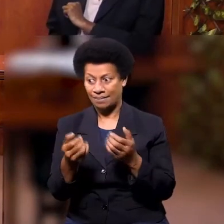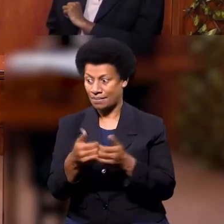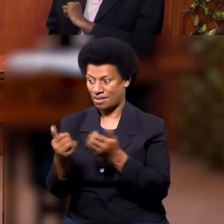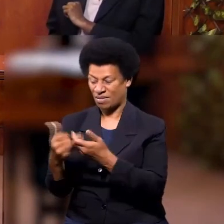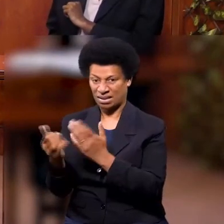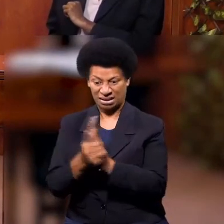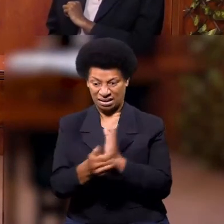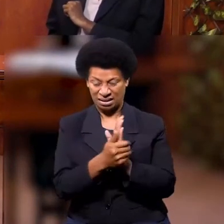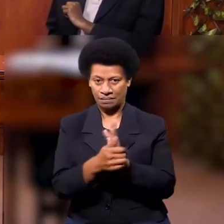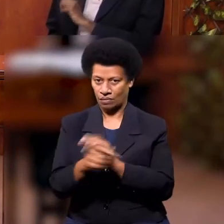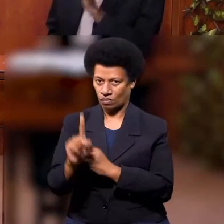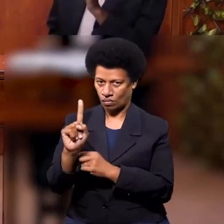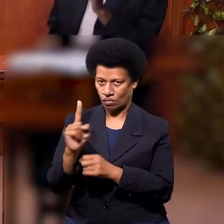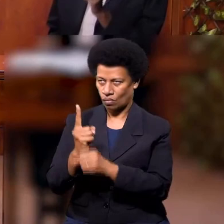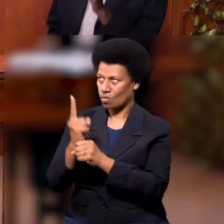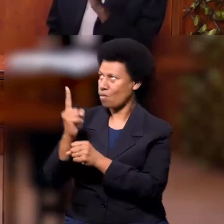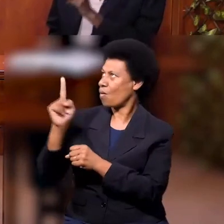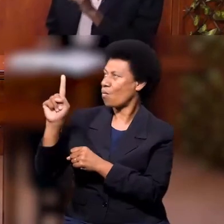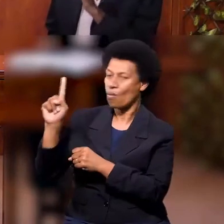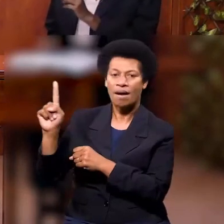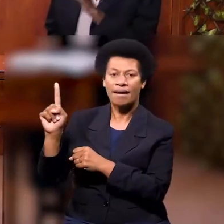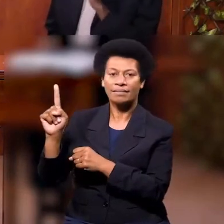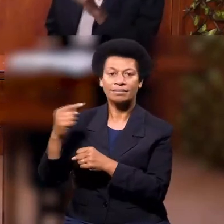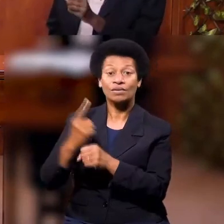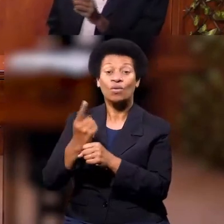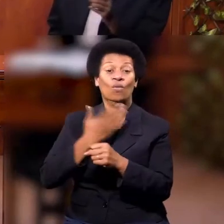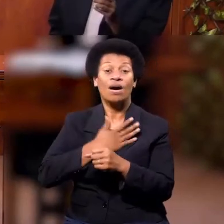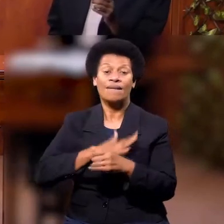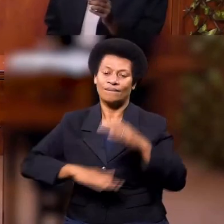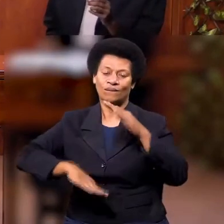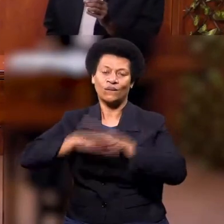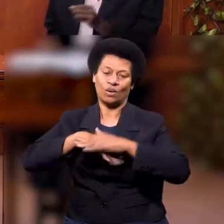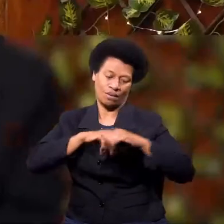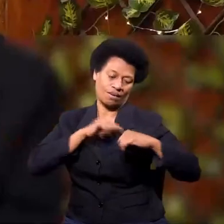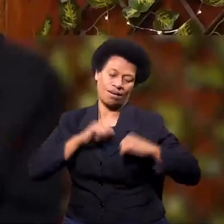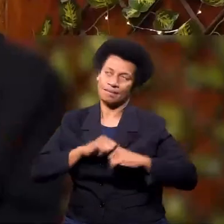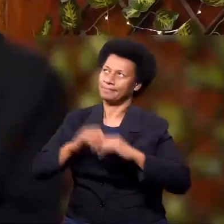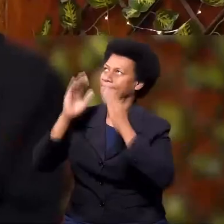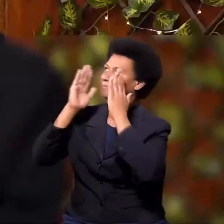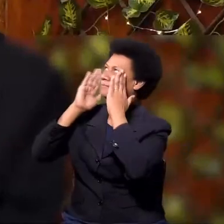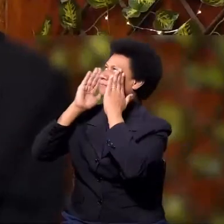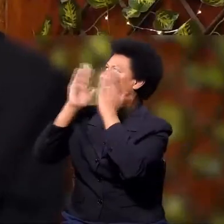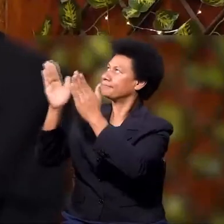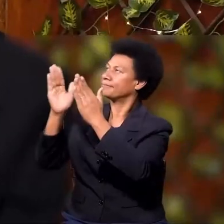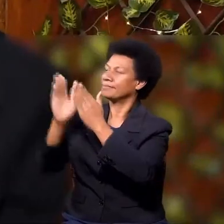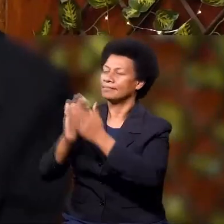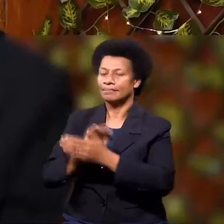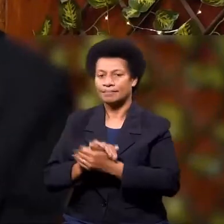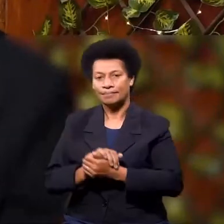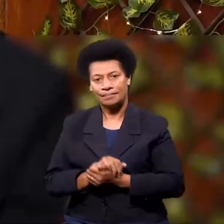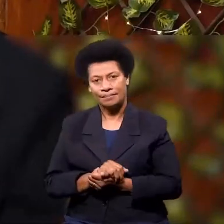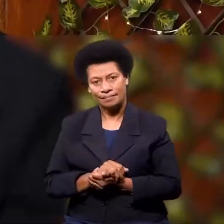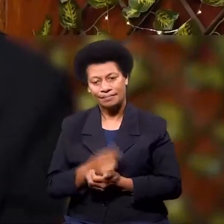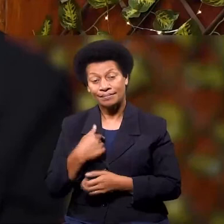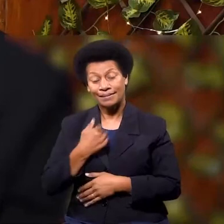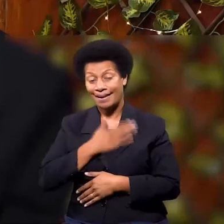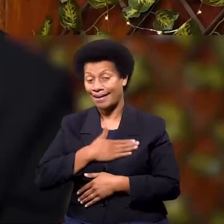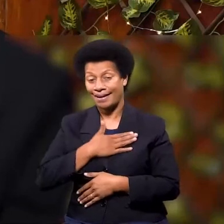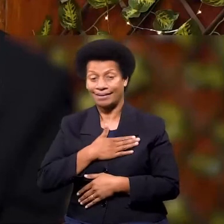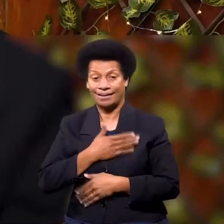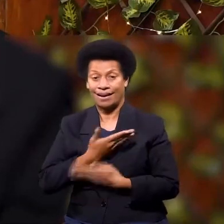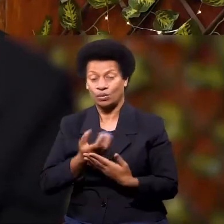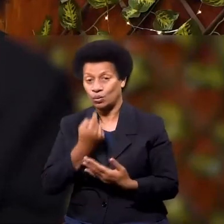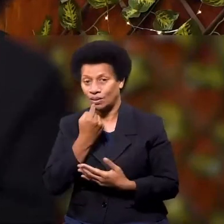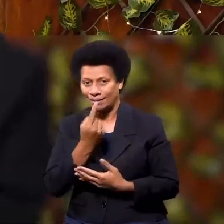comes to God, because He requires your complete devotion. And now we think about, you mentioned, I like